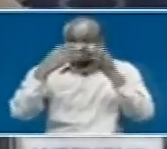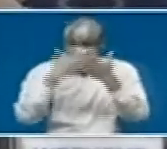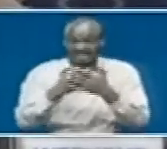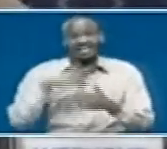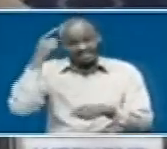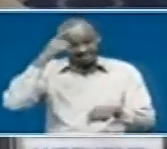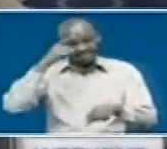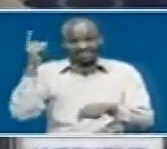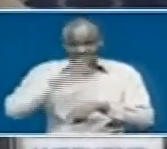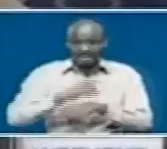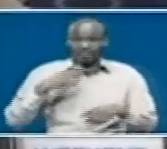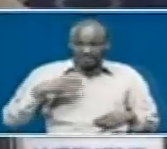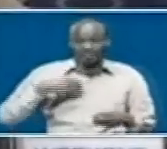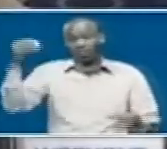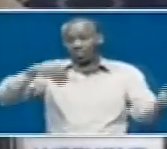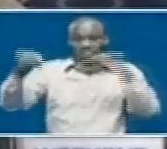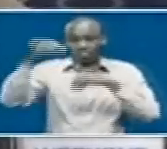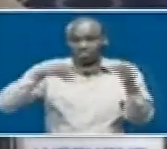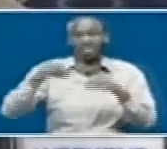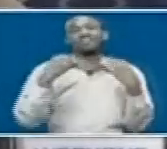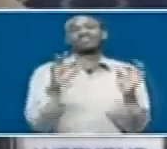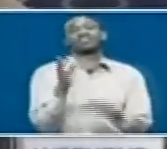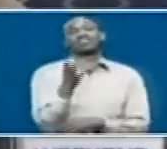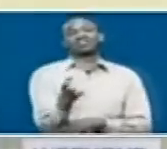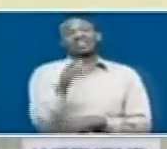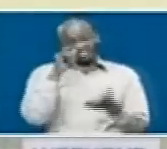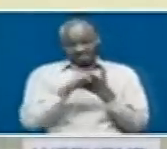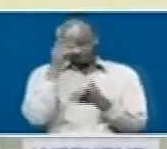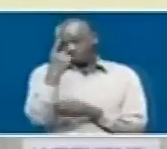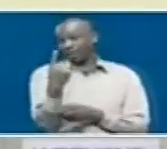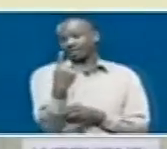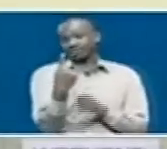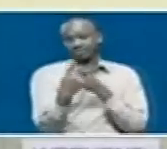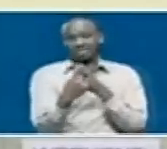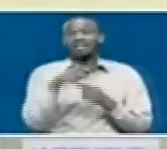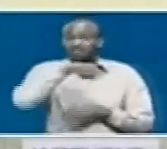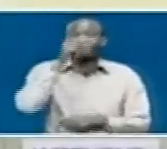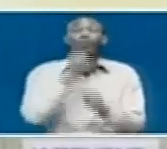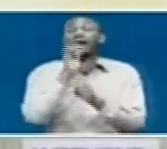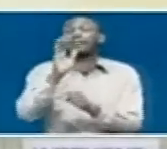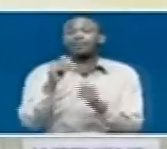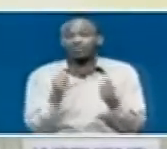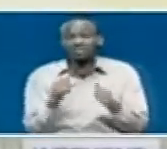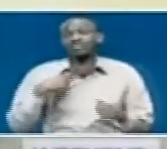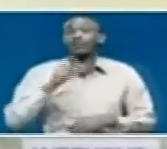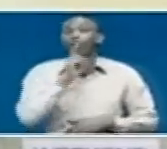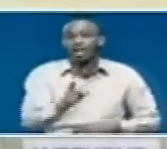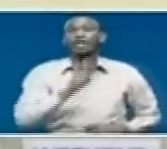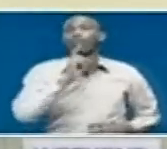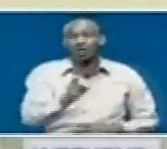next day, watu wanachangia yeye, wanatoka. That's one. Yeye kazi yake kila siku ni kutoa